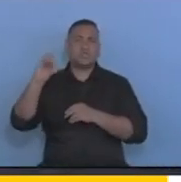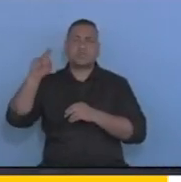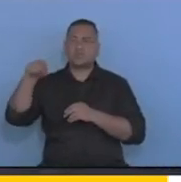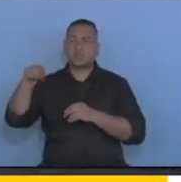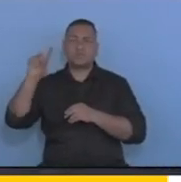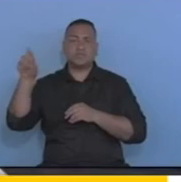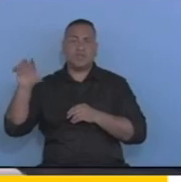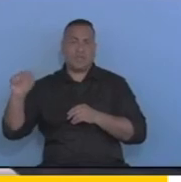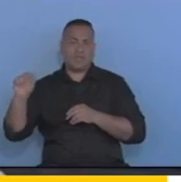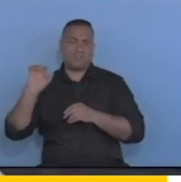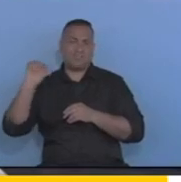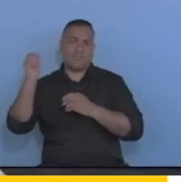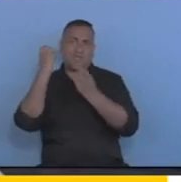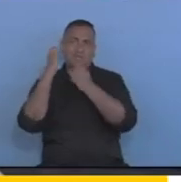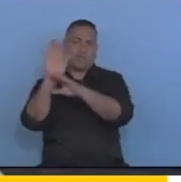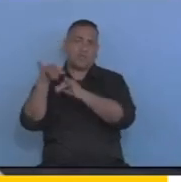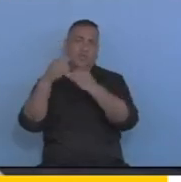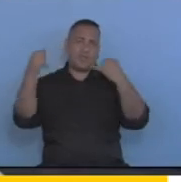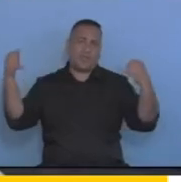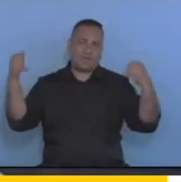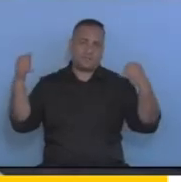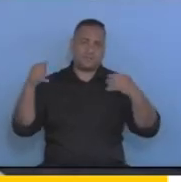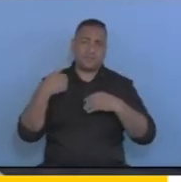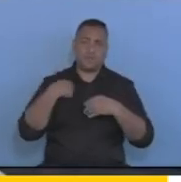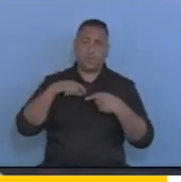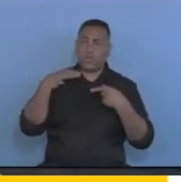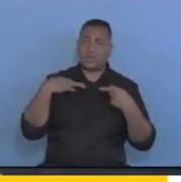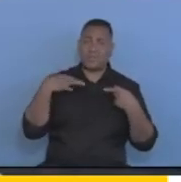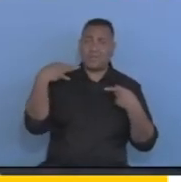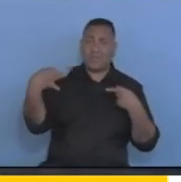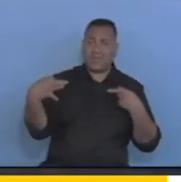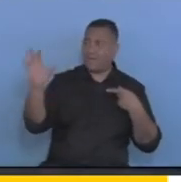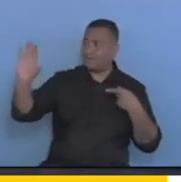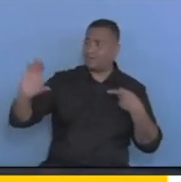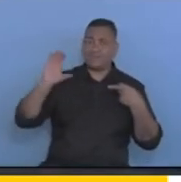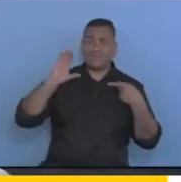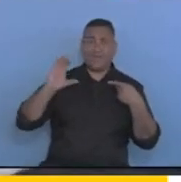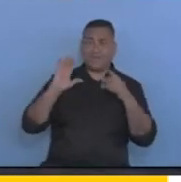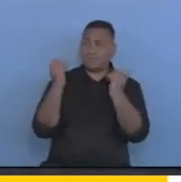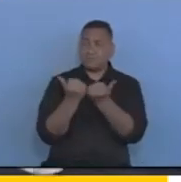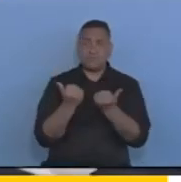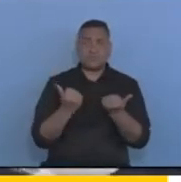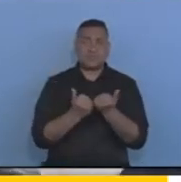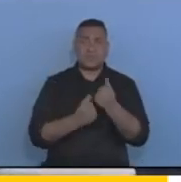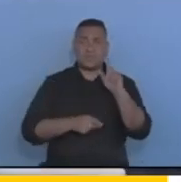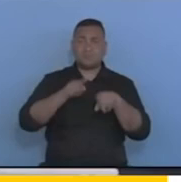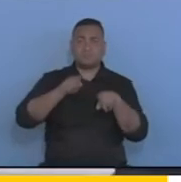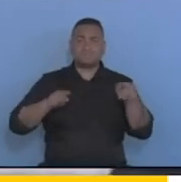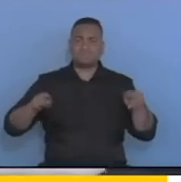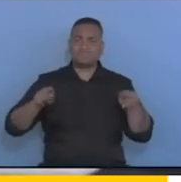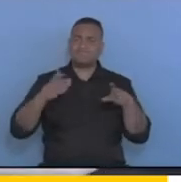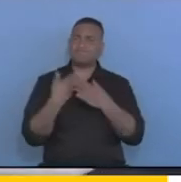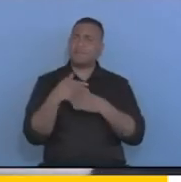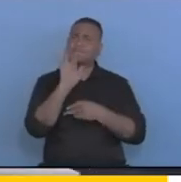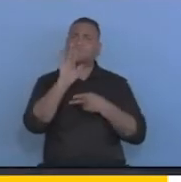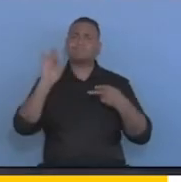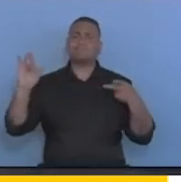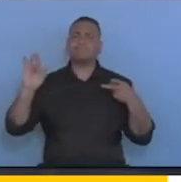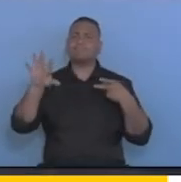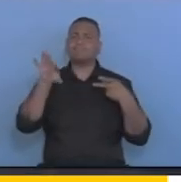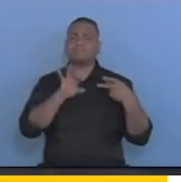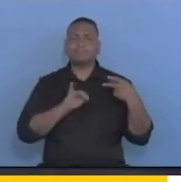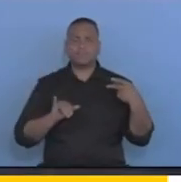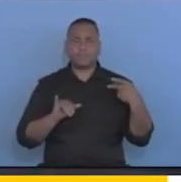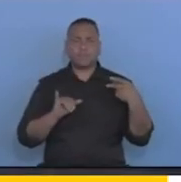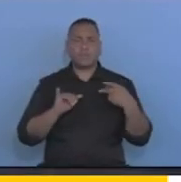there in terms of when it comes to applying for funding, you know, for bursaries. You can do that in terms of the dates that you would require.